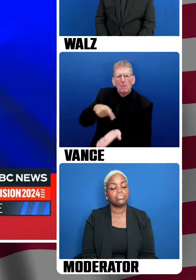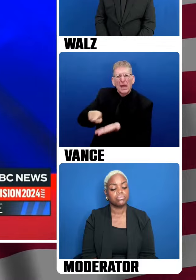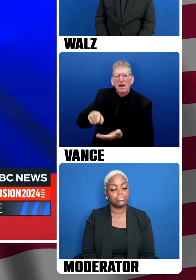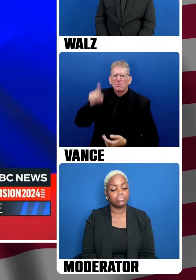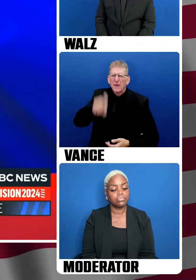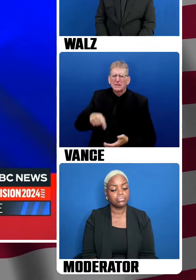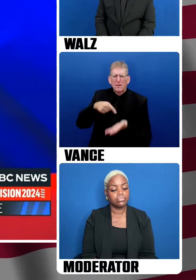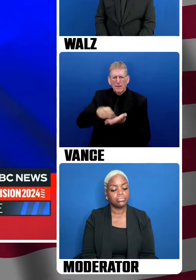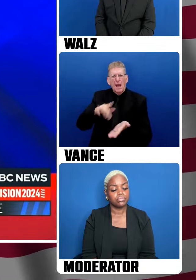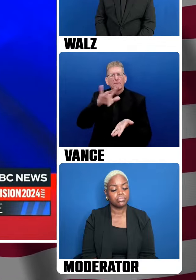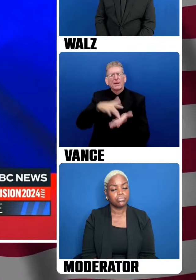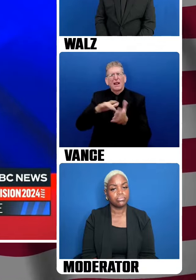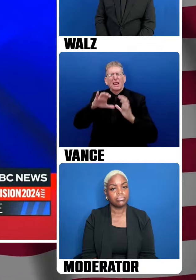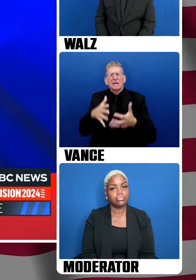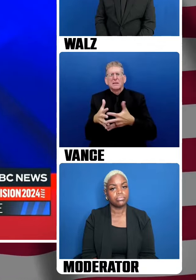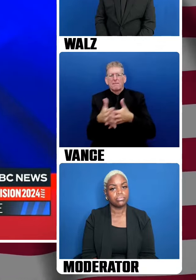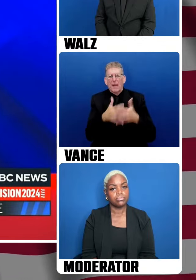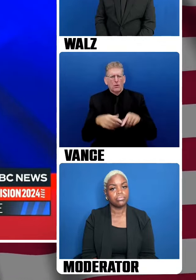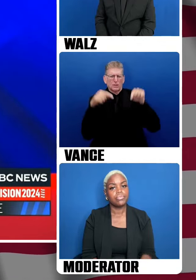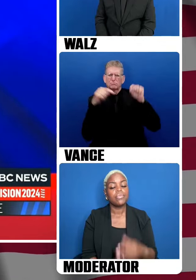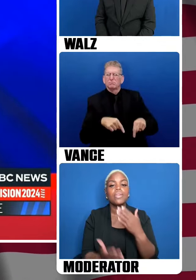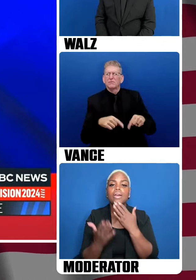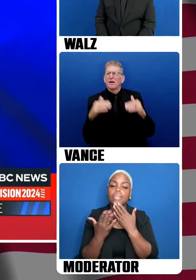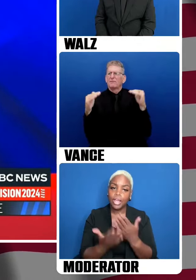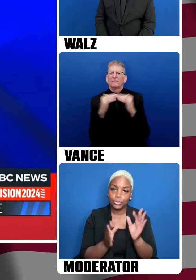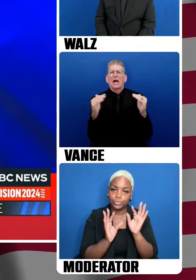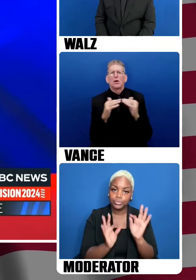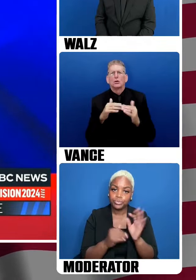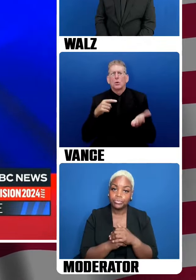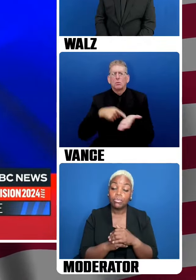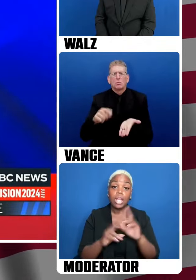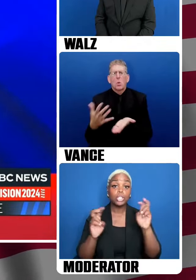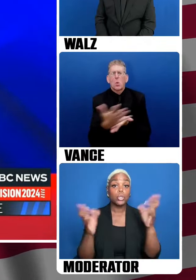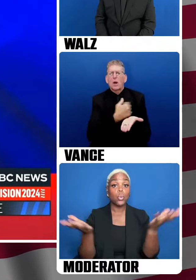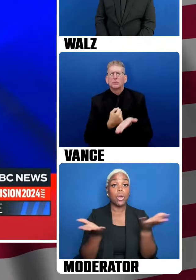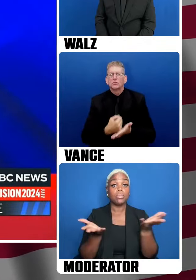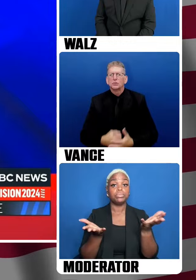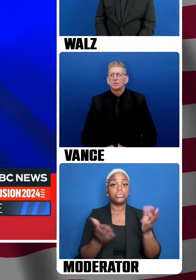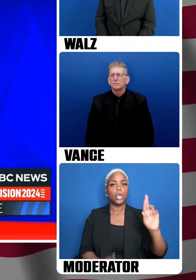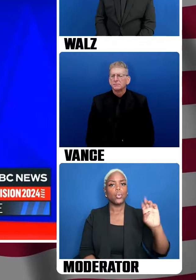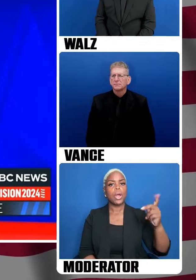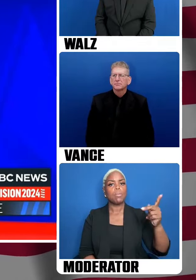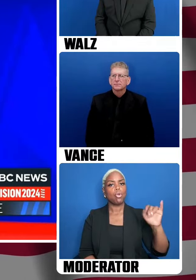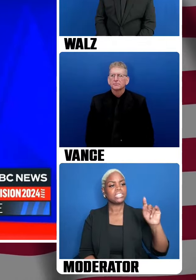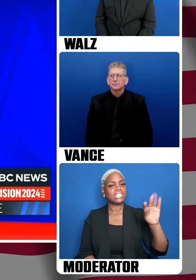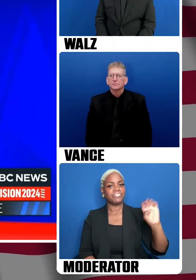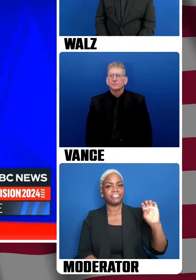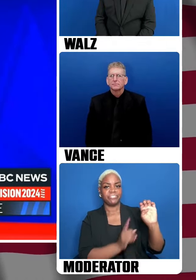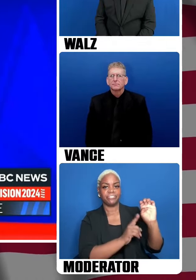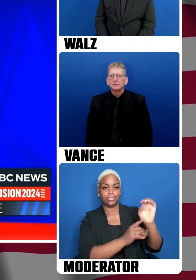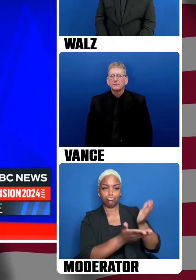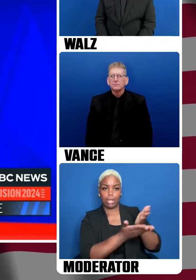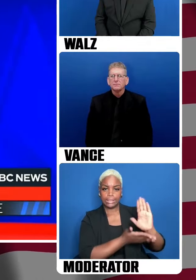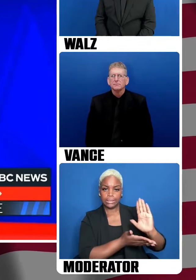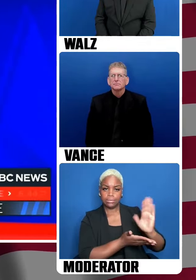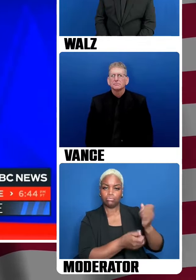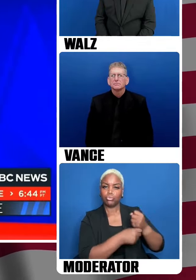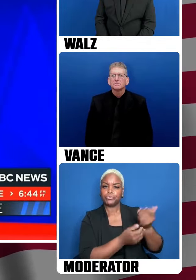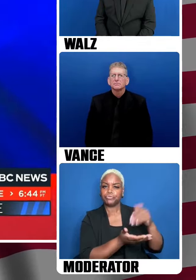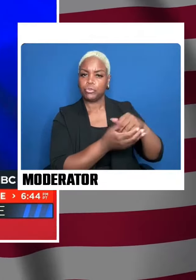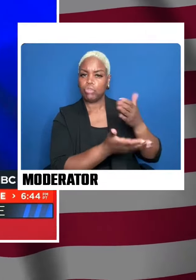reproductive rights. Governor Walz, after Roe versus Wade was overturned, you signed a bill into law that made Minnesota one of the